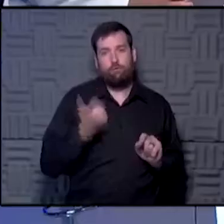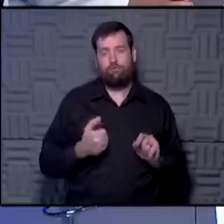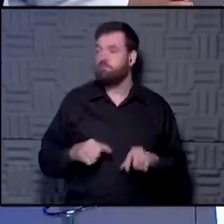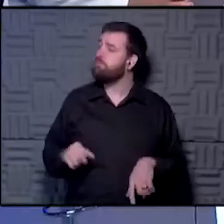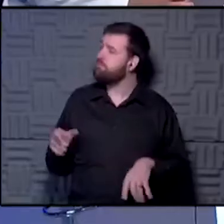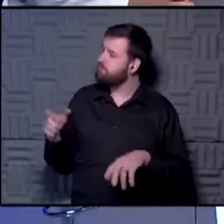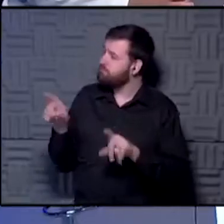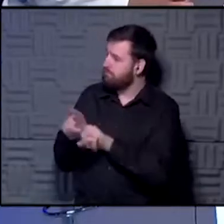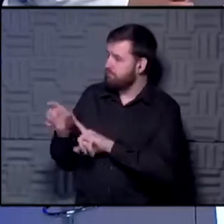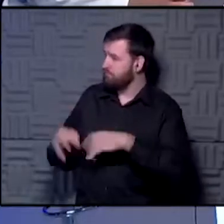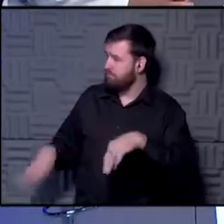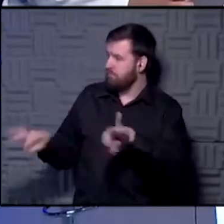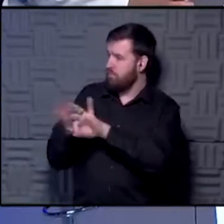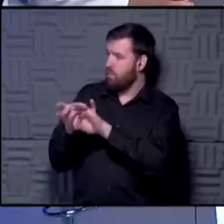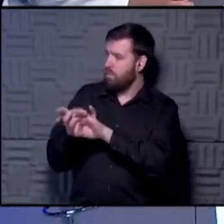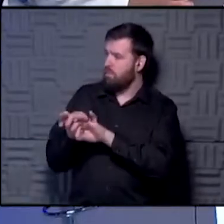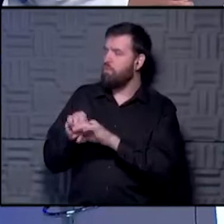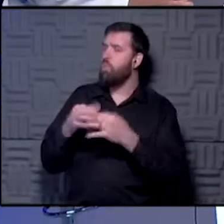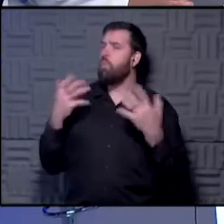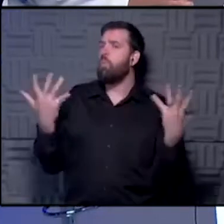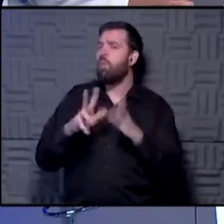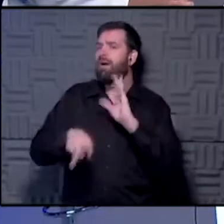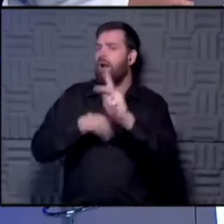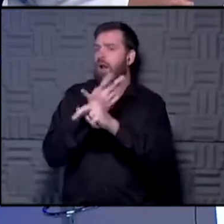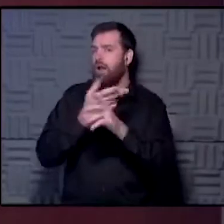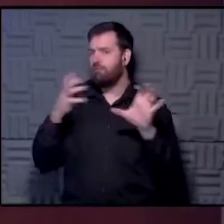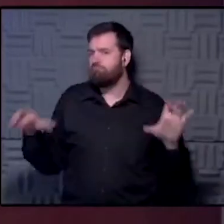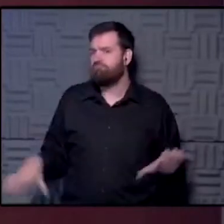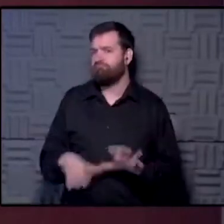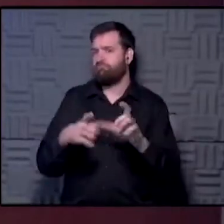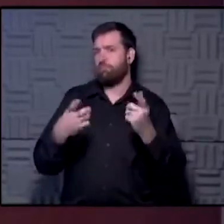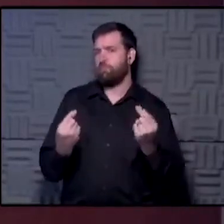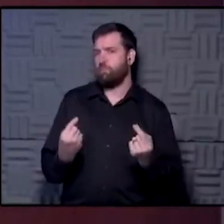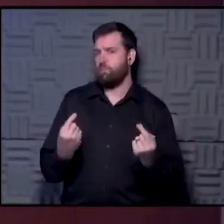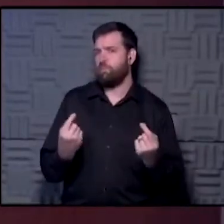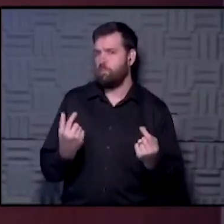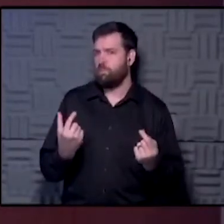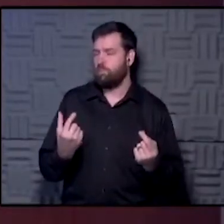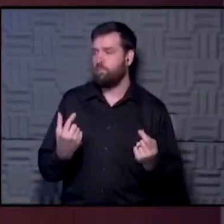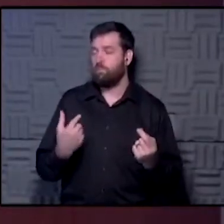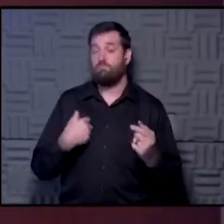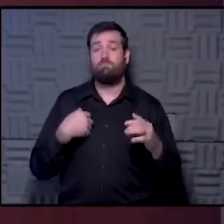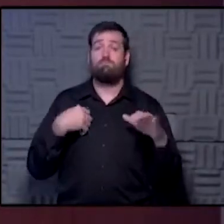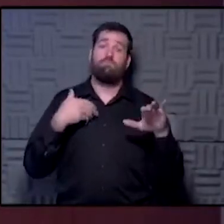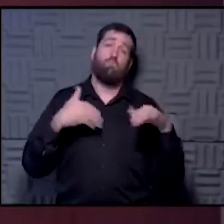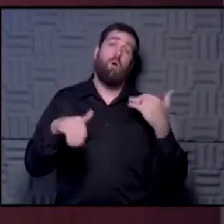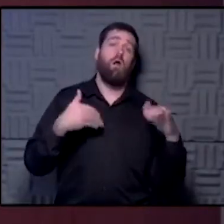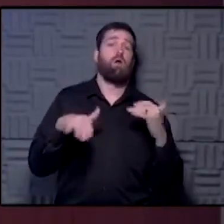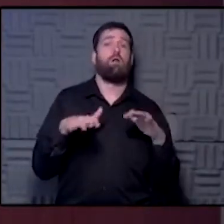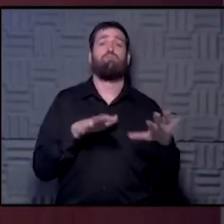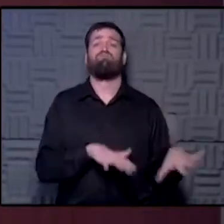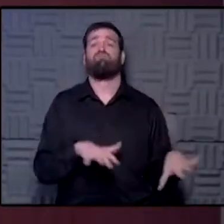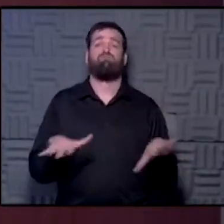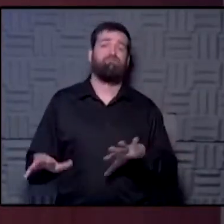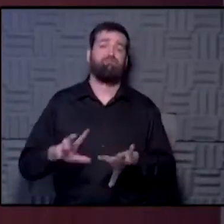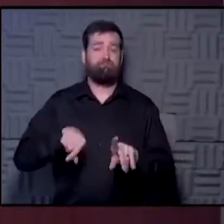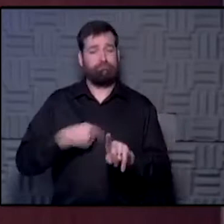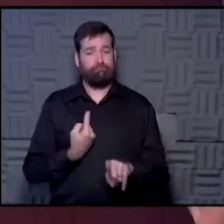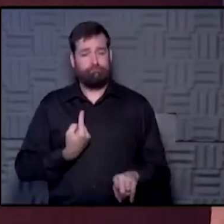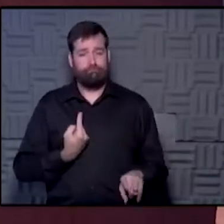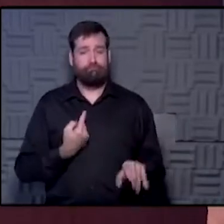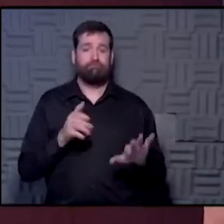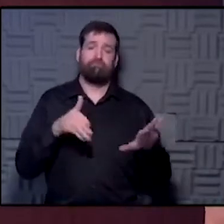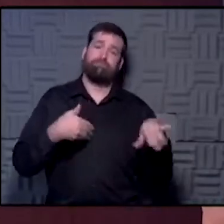I think it's important, too, to take into account what activity you're participating in. If you're walking quietly by yourself and